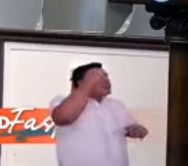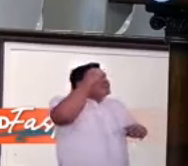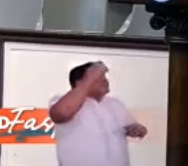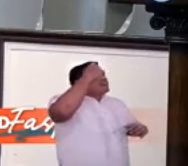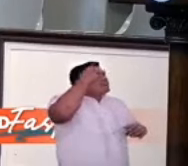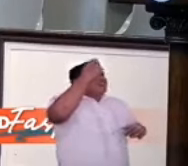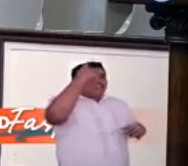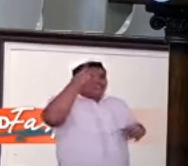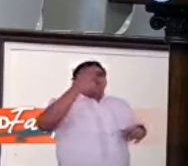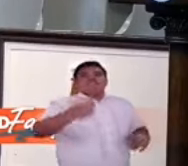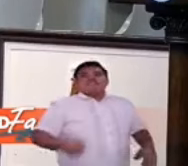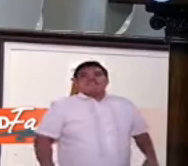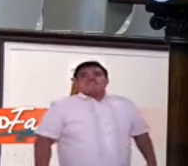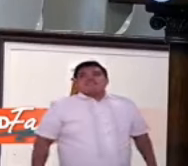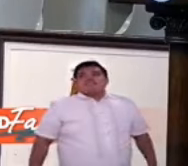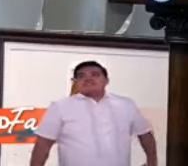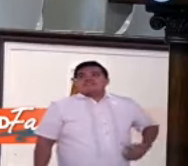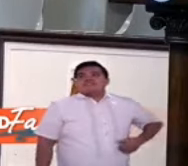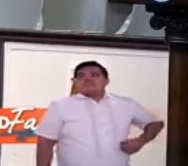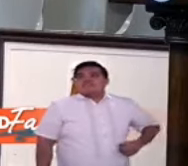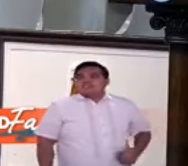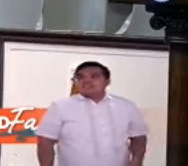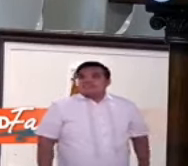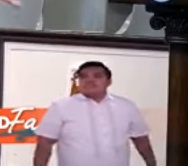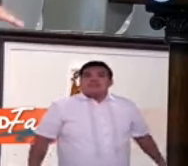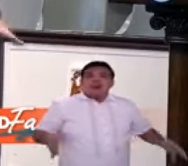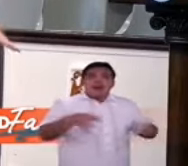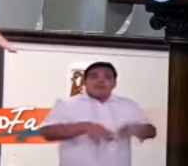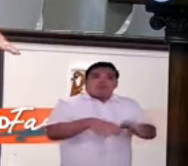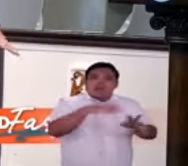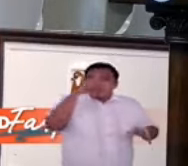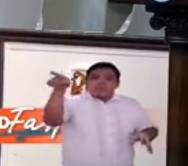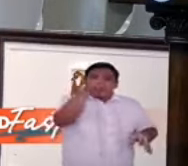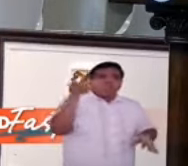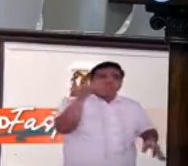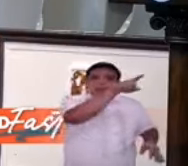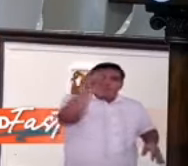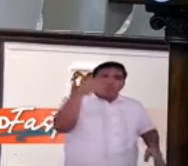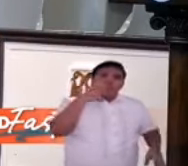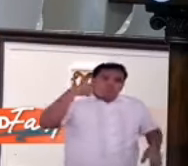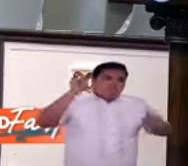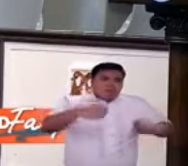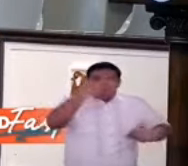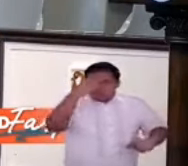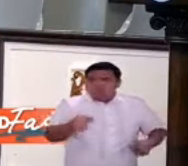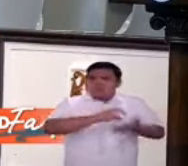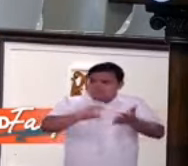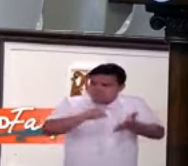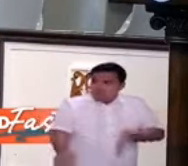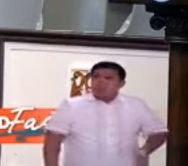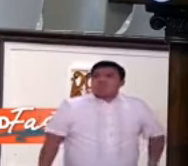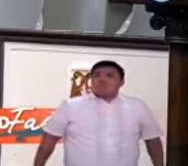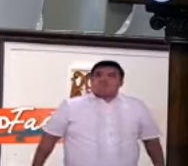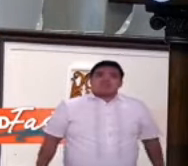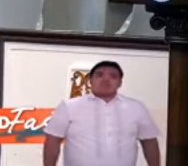and then the little one, which during that time was not able to go, was curious and looking at her older